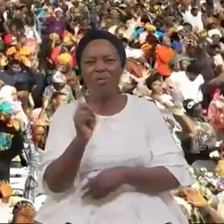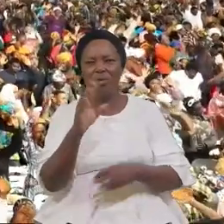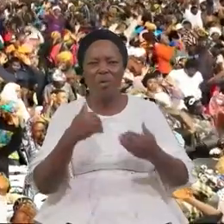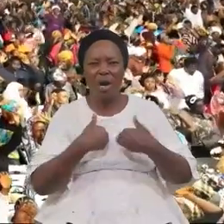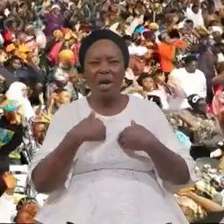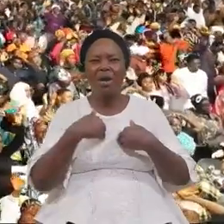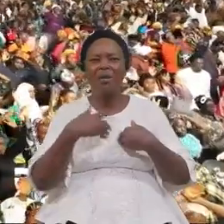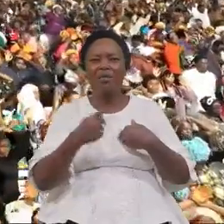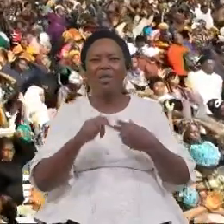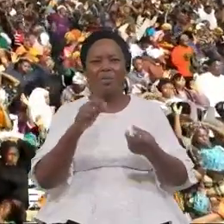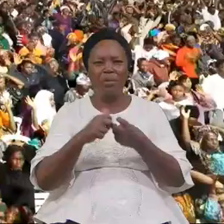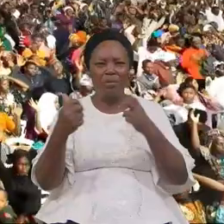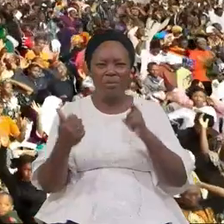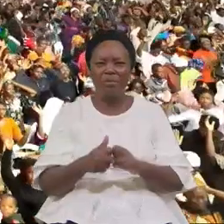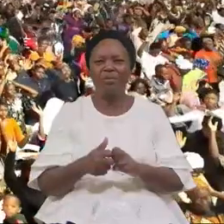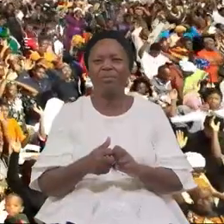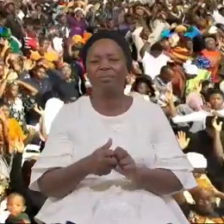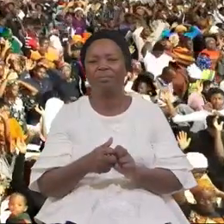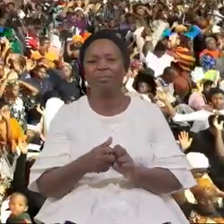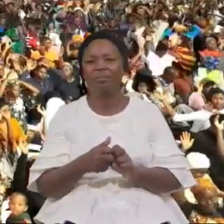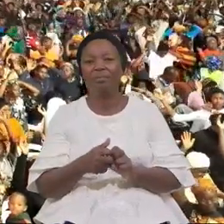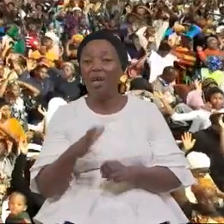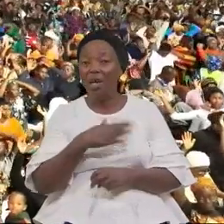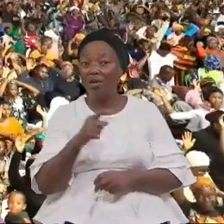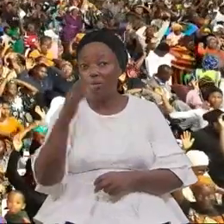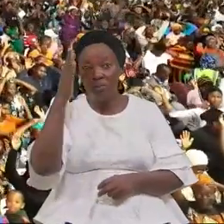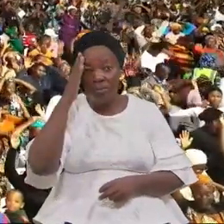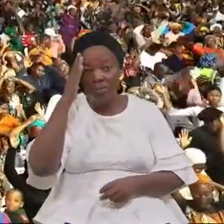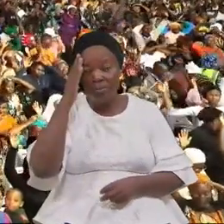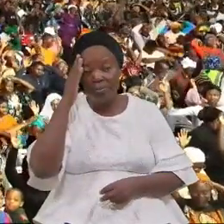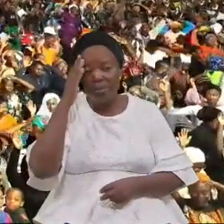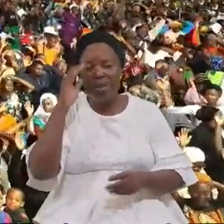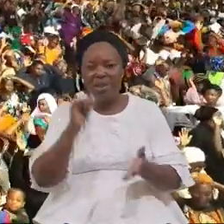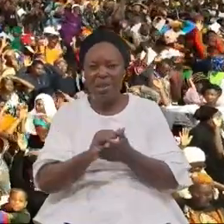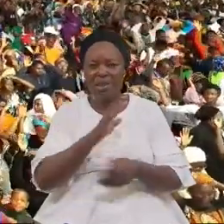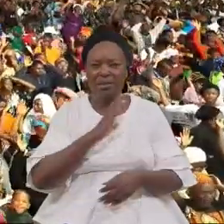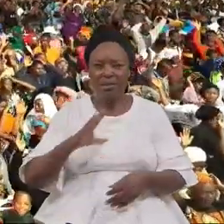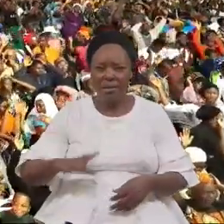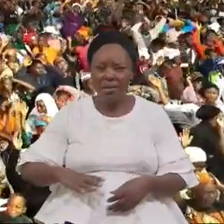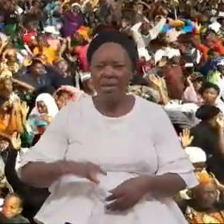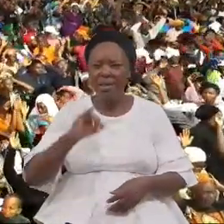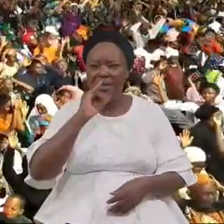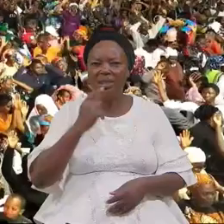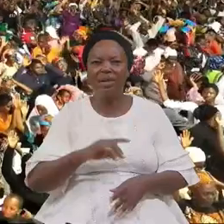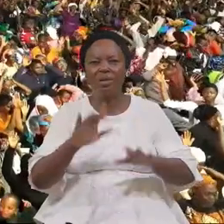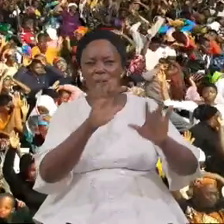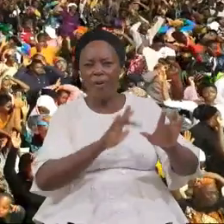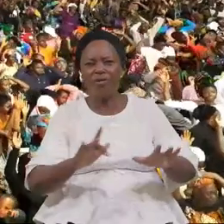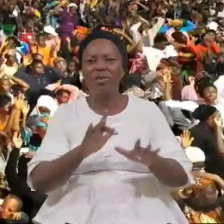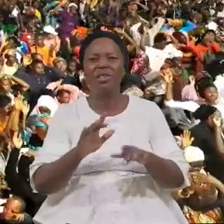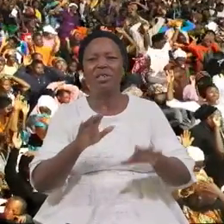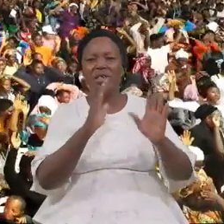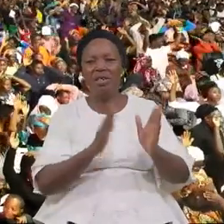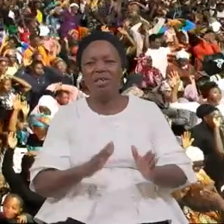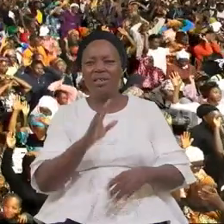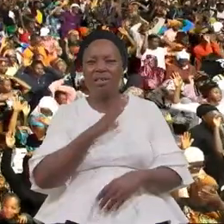the challenge. And you know that Christ is the compassionate Christ, and